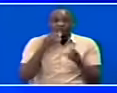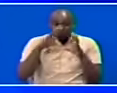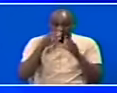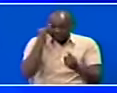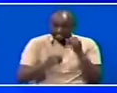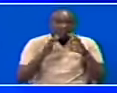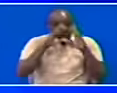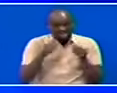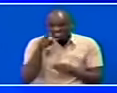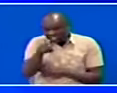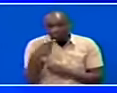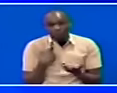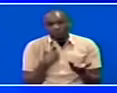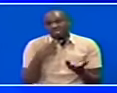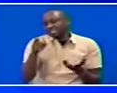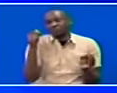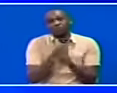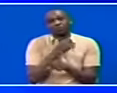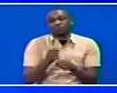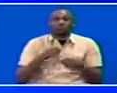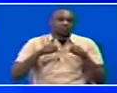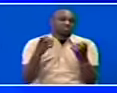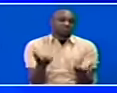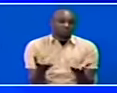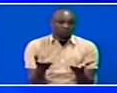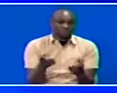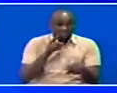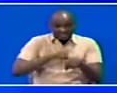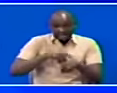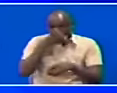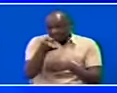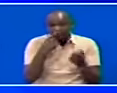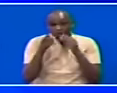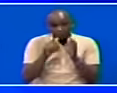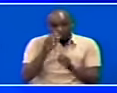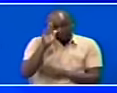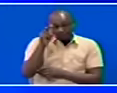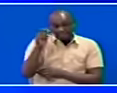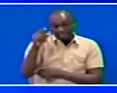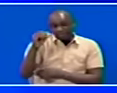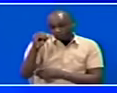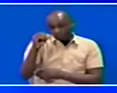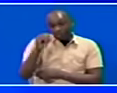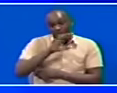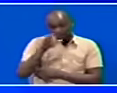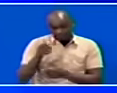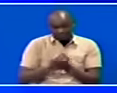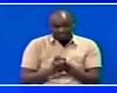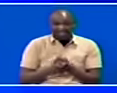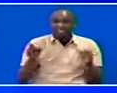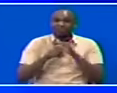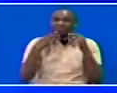and that their sustainability cannot be guaranteed. Meanwhile, speaking from Baringo County, Deputy President William Ruto